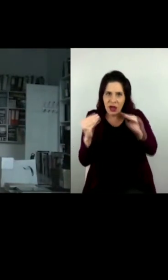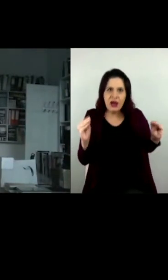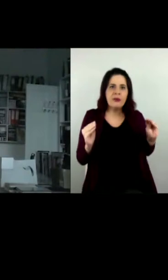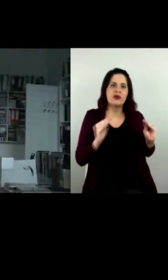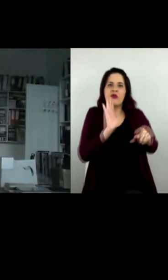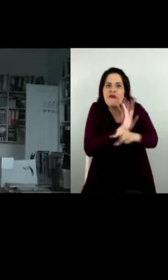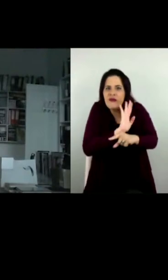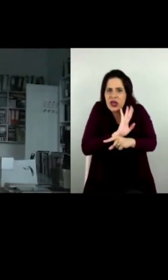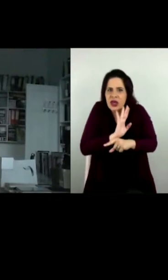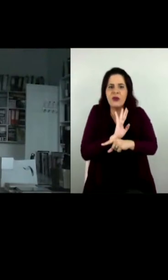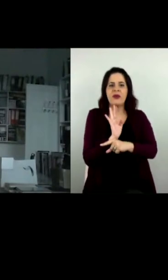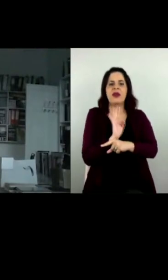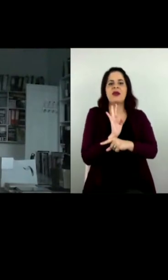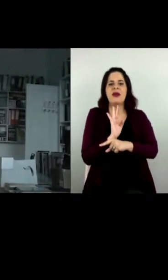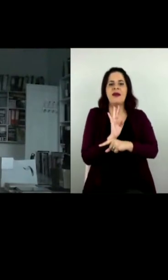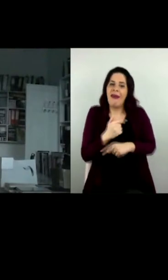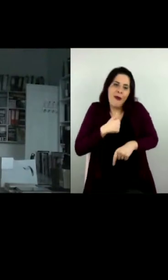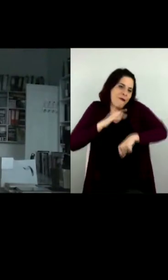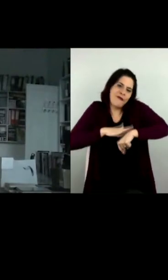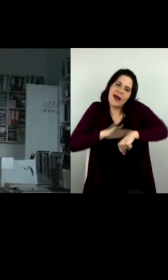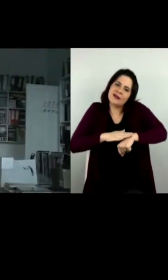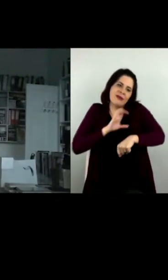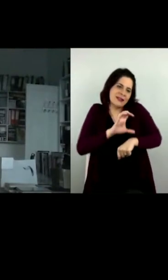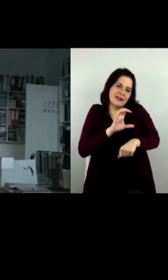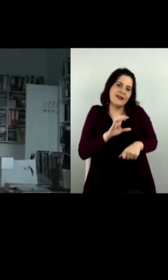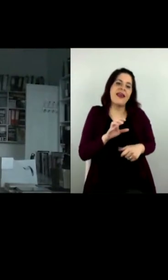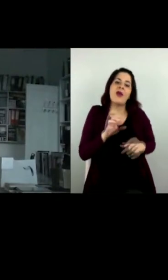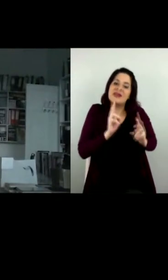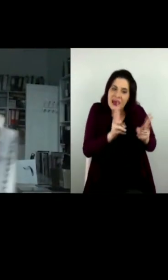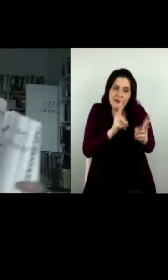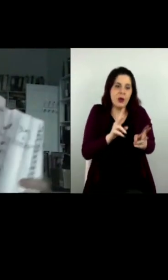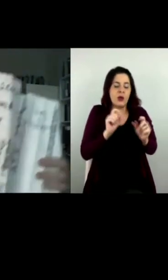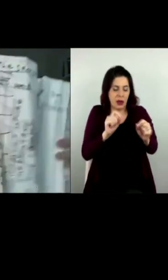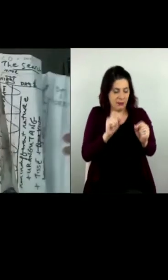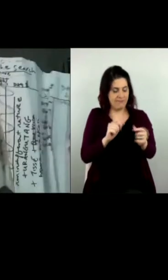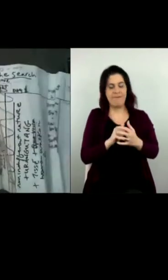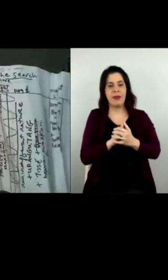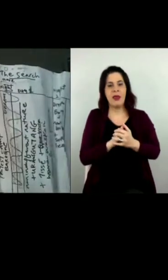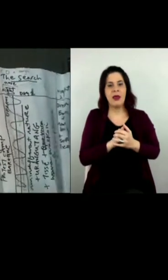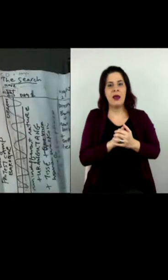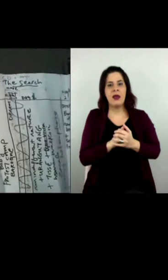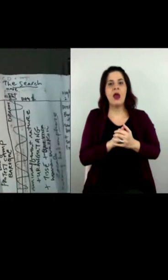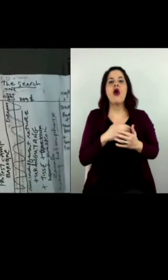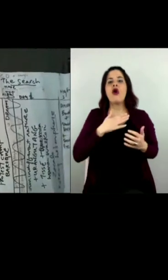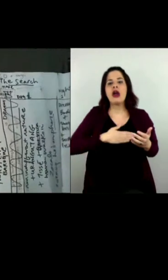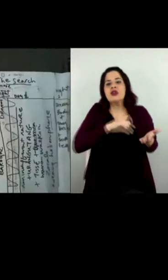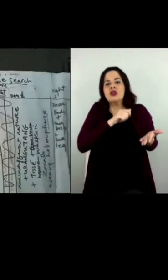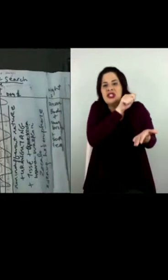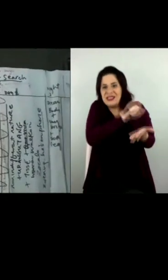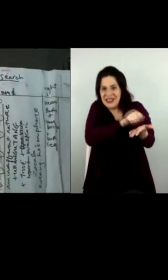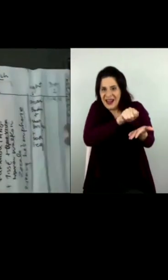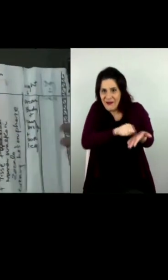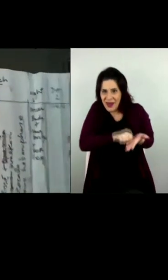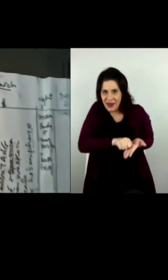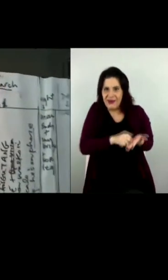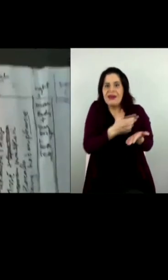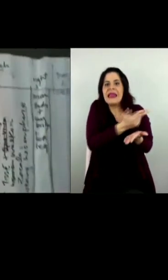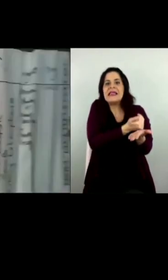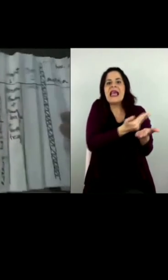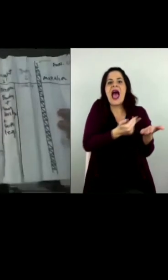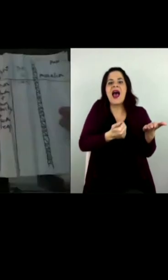always when I make a film, I write. I sort of draw the film on a piece of paper. Oh,